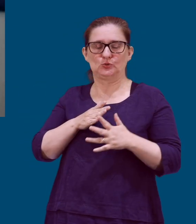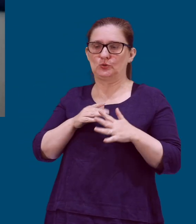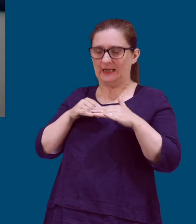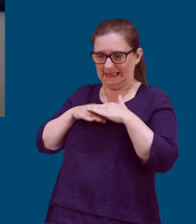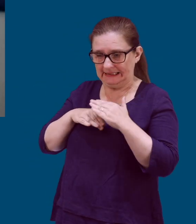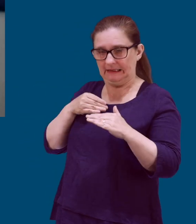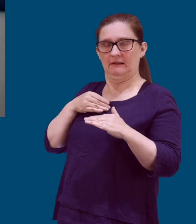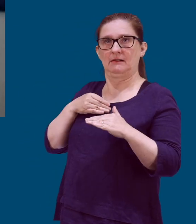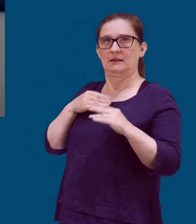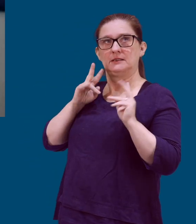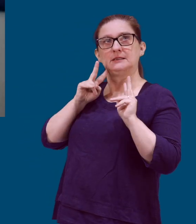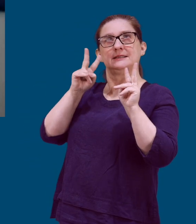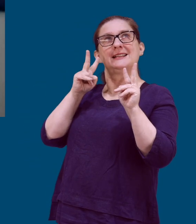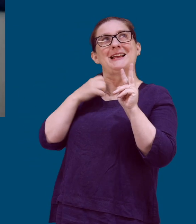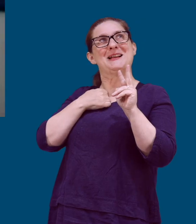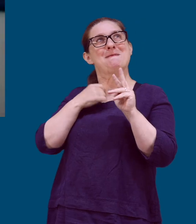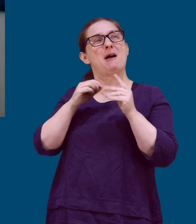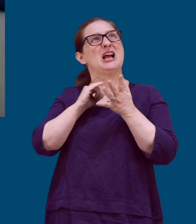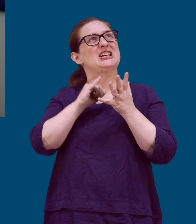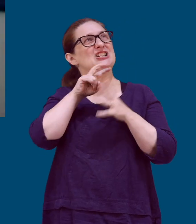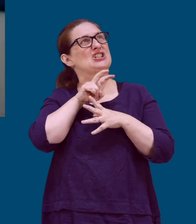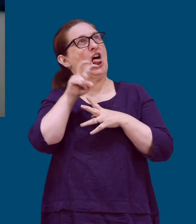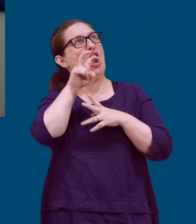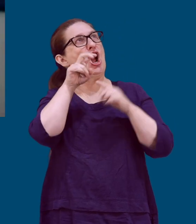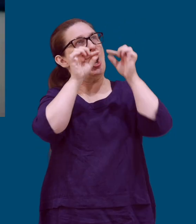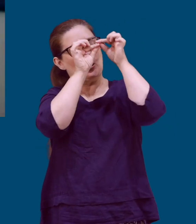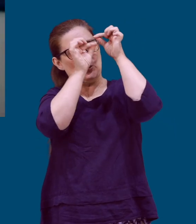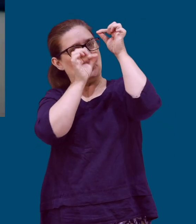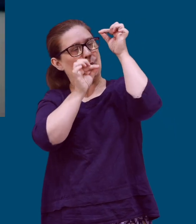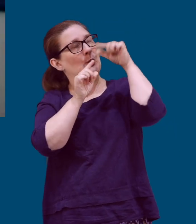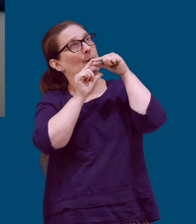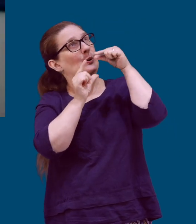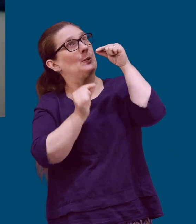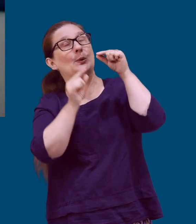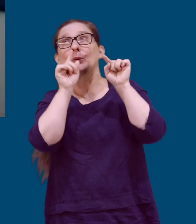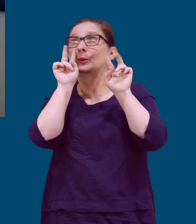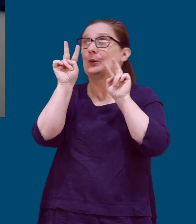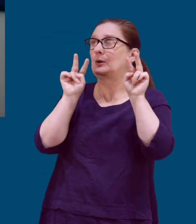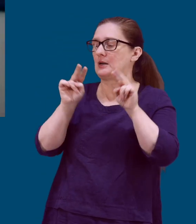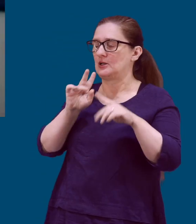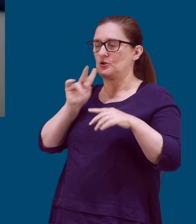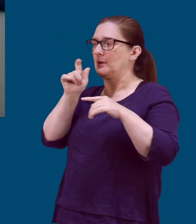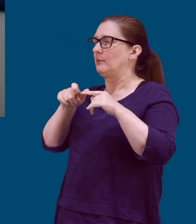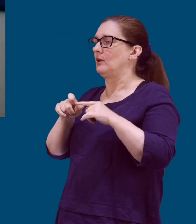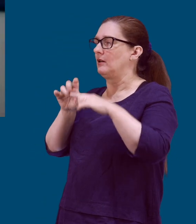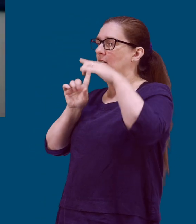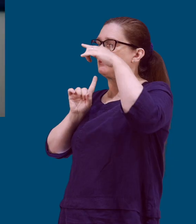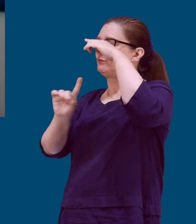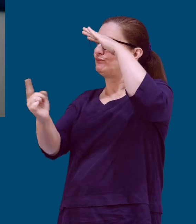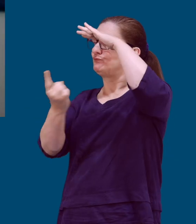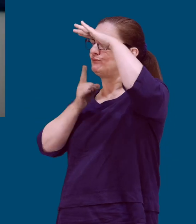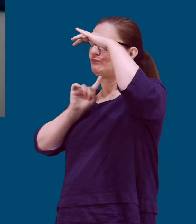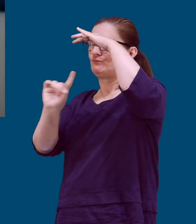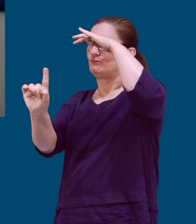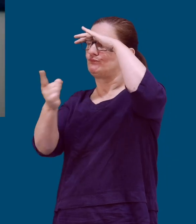slugs. They hang from the sky, watching all of this. I watch guest after guest walk straight past them,